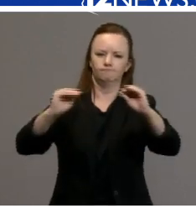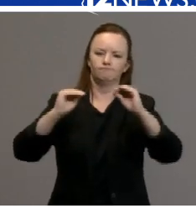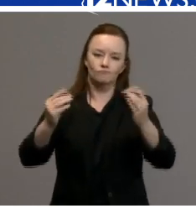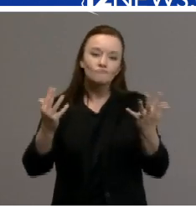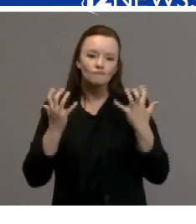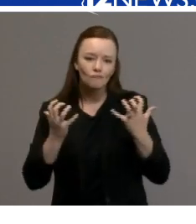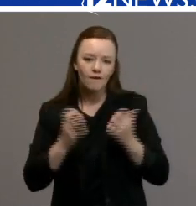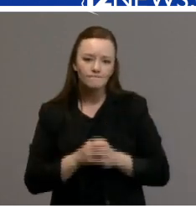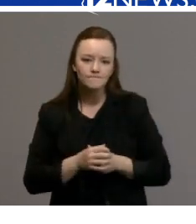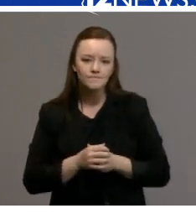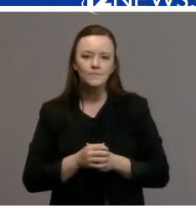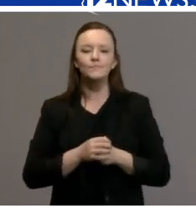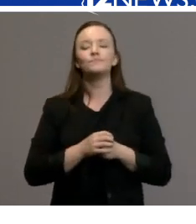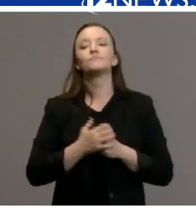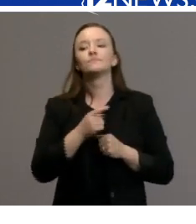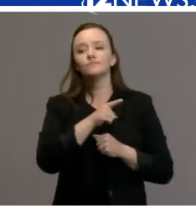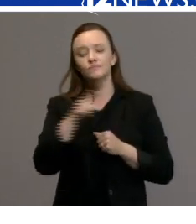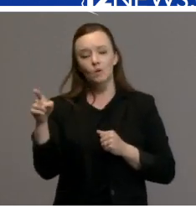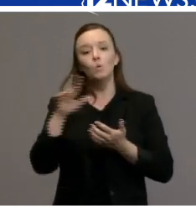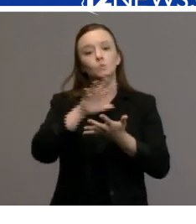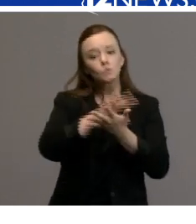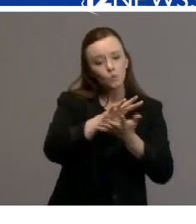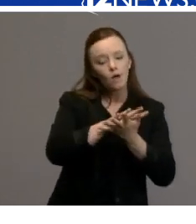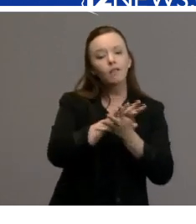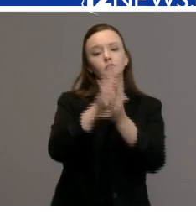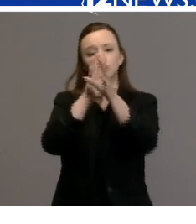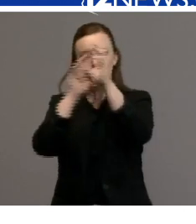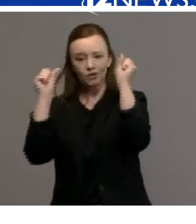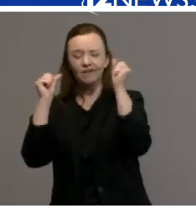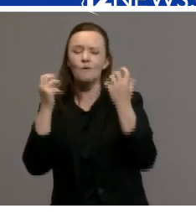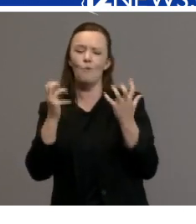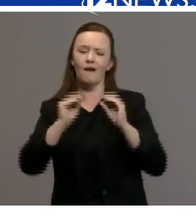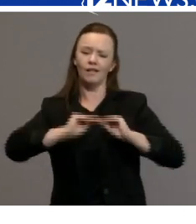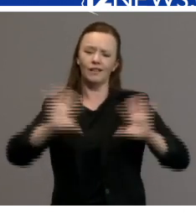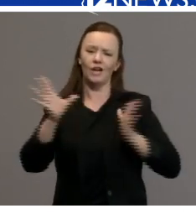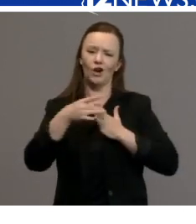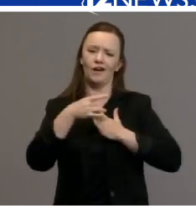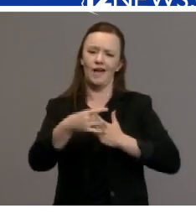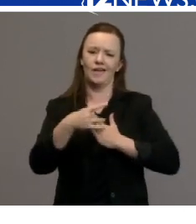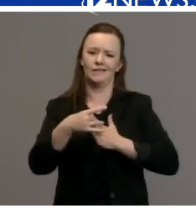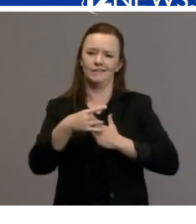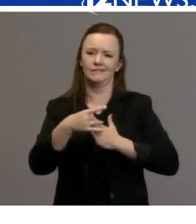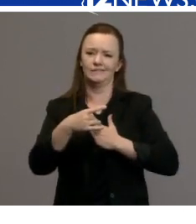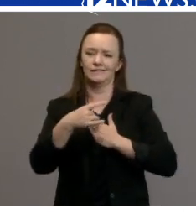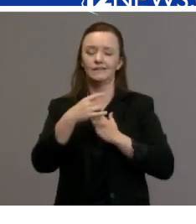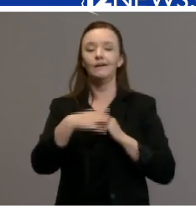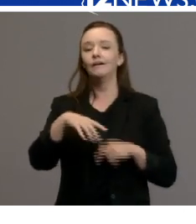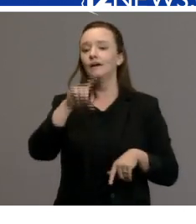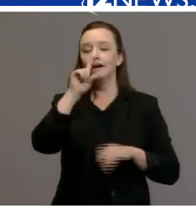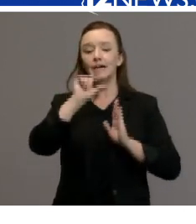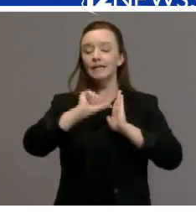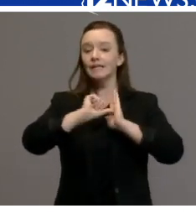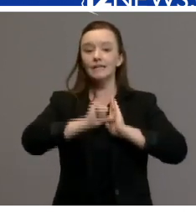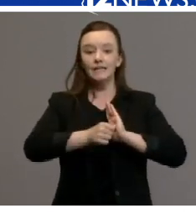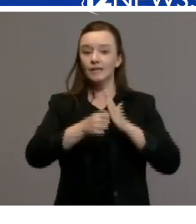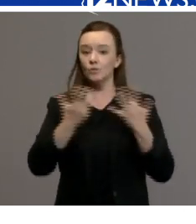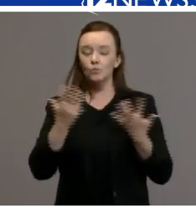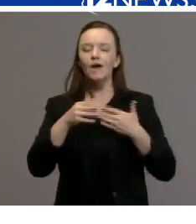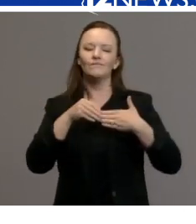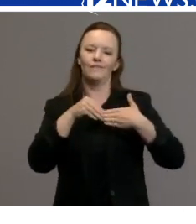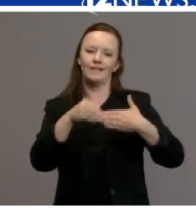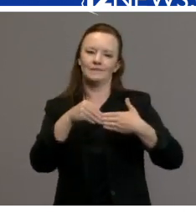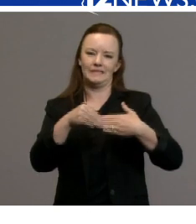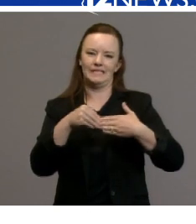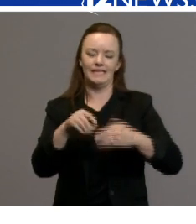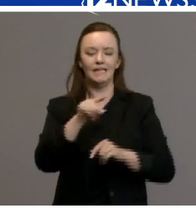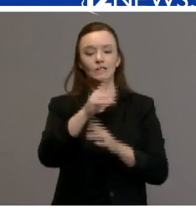clear guidance. Flexibility was the coin of the realm so that we could tailor guidance to meet the needs of